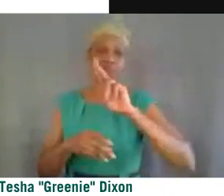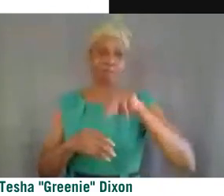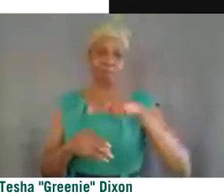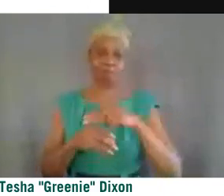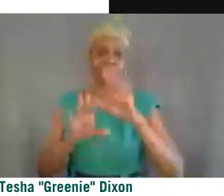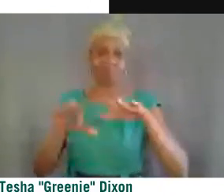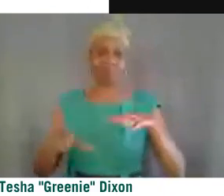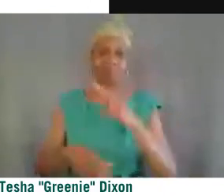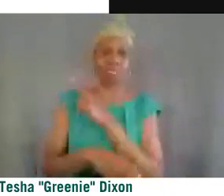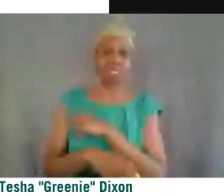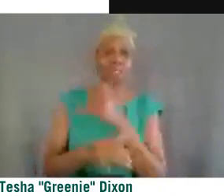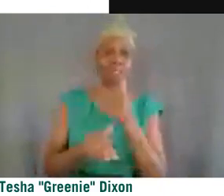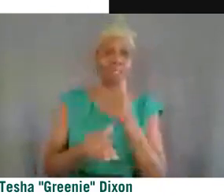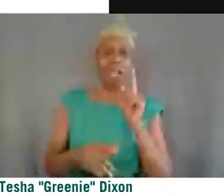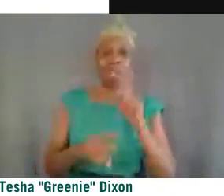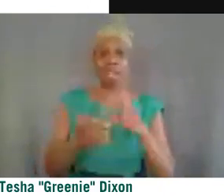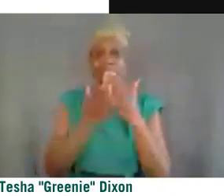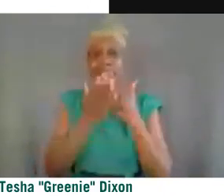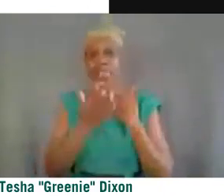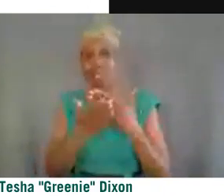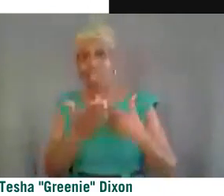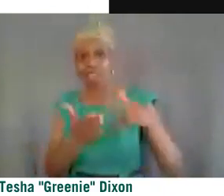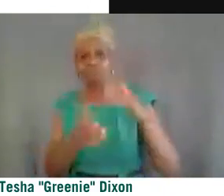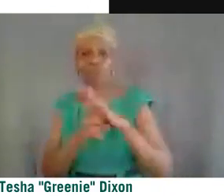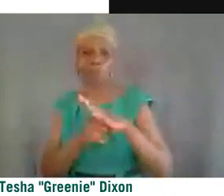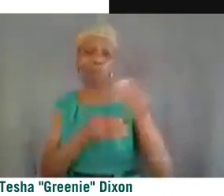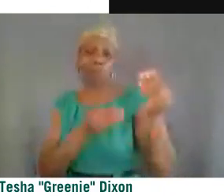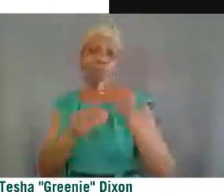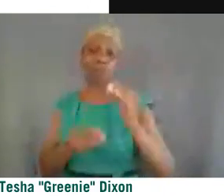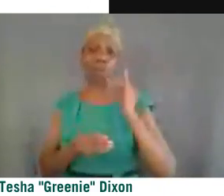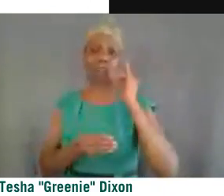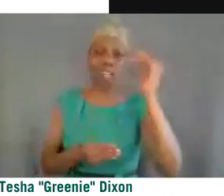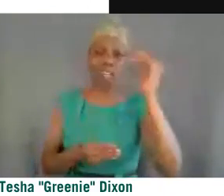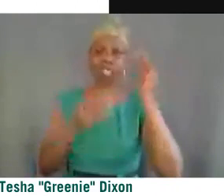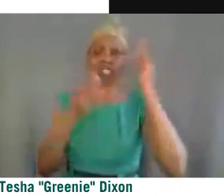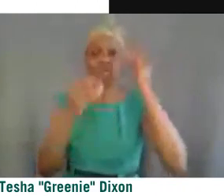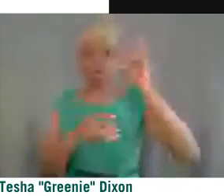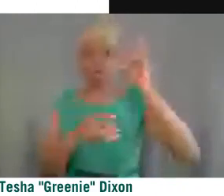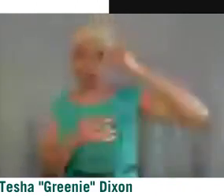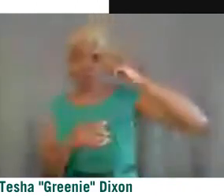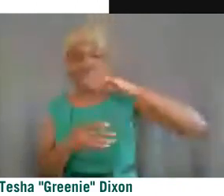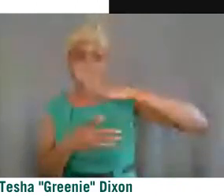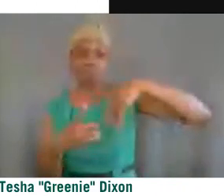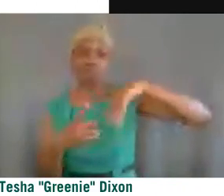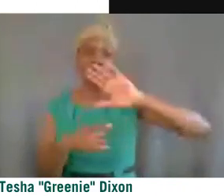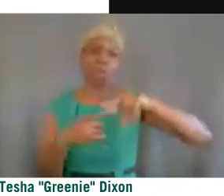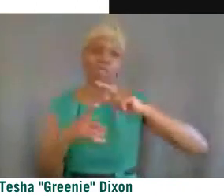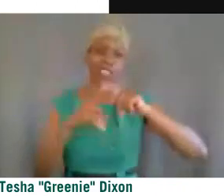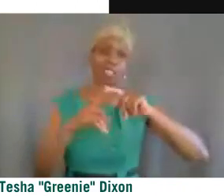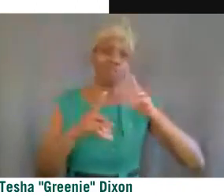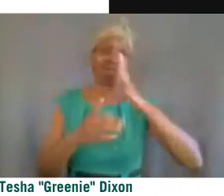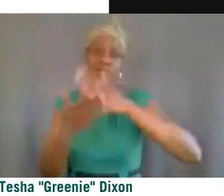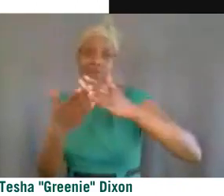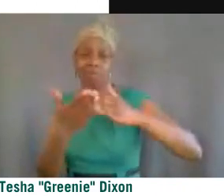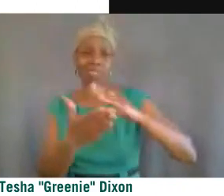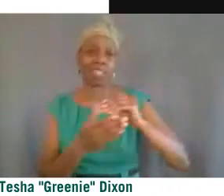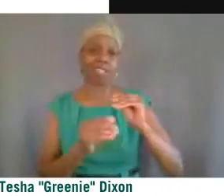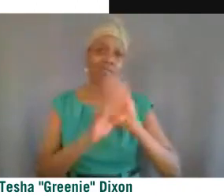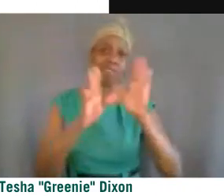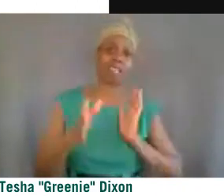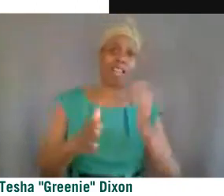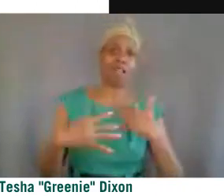enough for bringing your ideas, your thoughts, your wisdom around all these different pieces. And obviously our audience